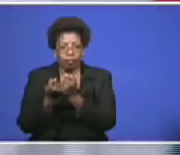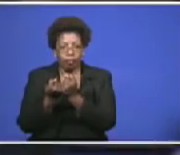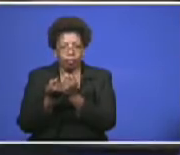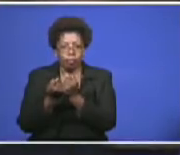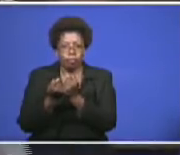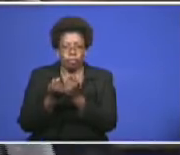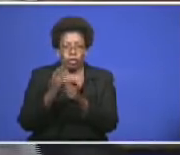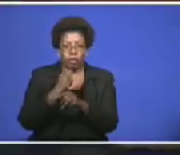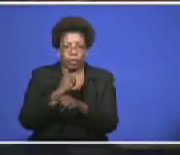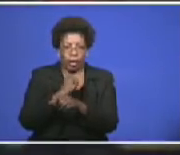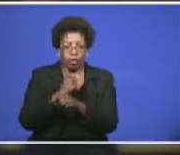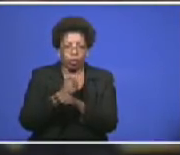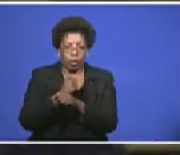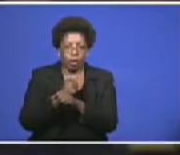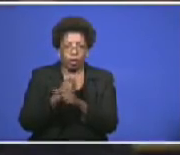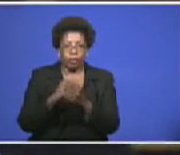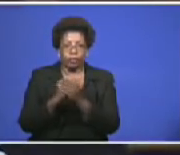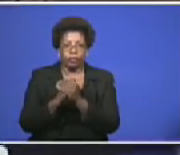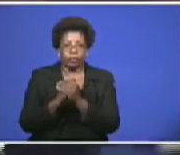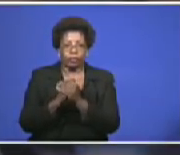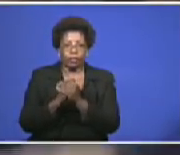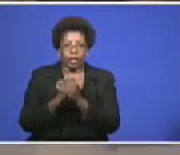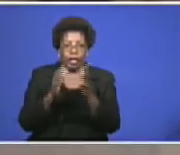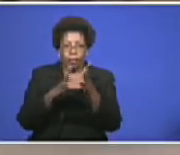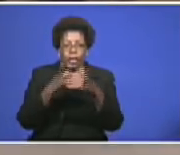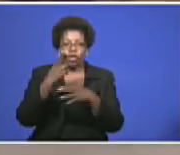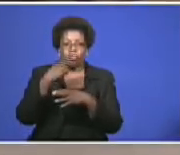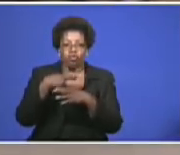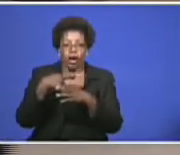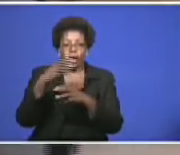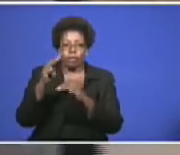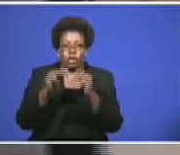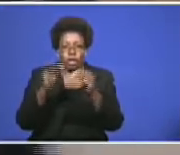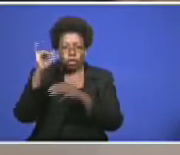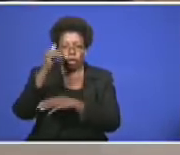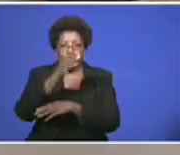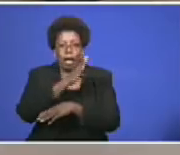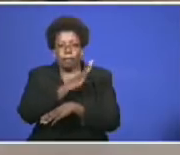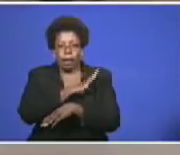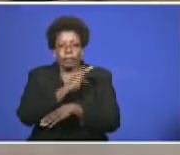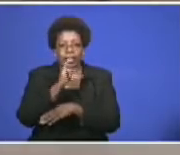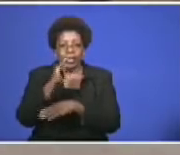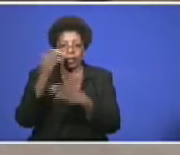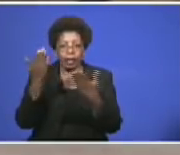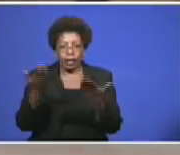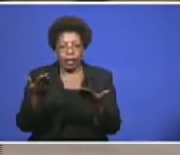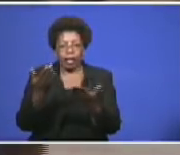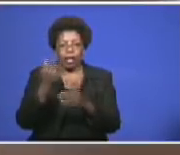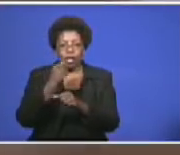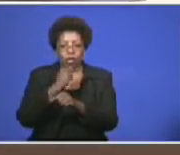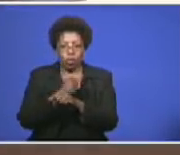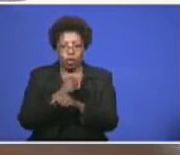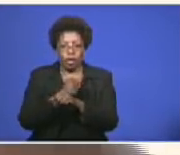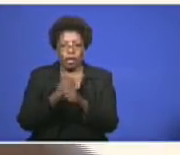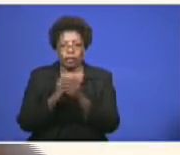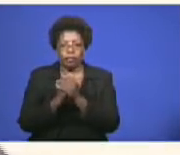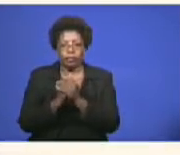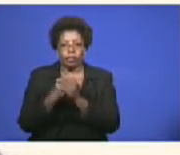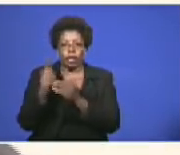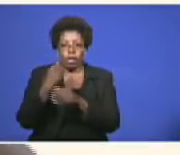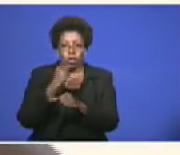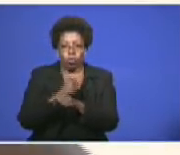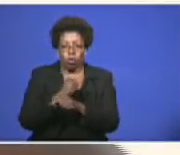a team type drills. St. Augustine's College Big Red Machine Guard Carolyn Baptiste is here working on a craft. We've been working